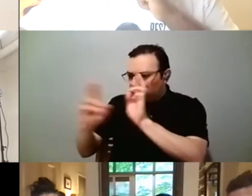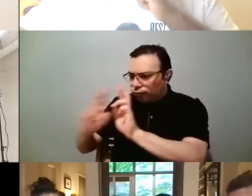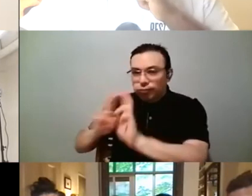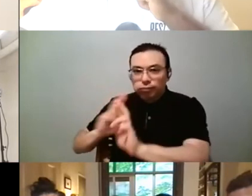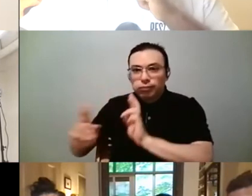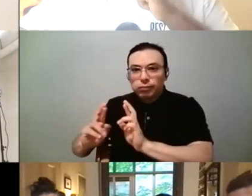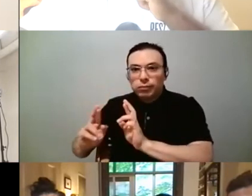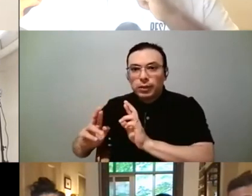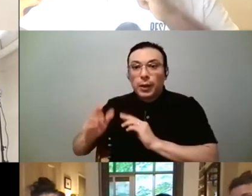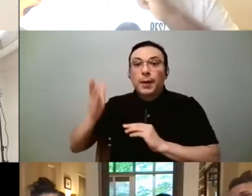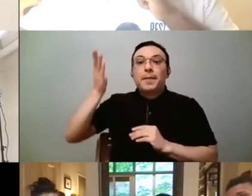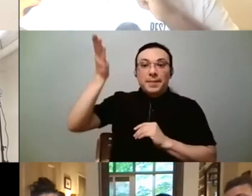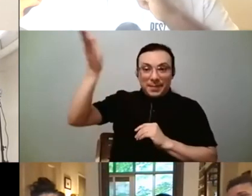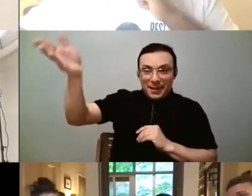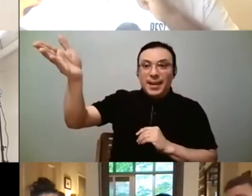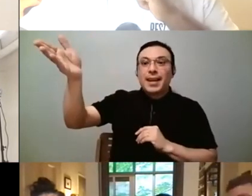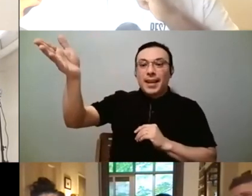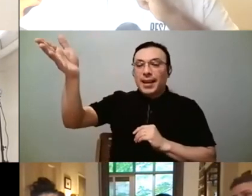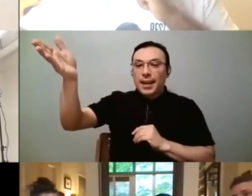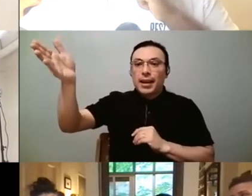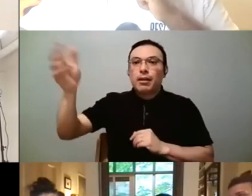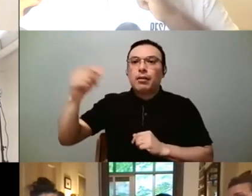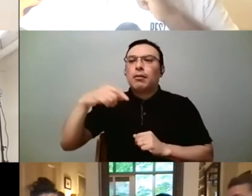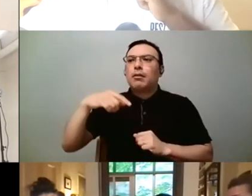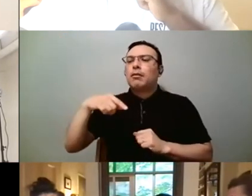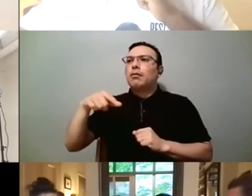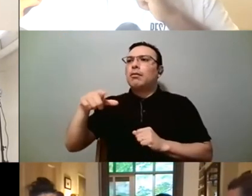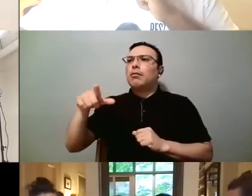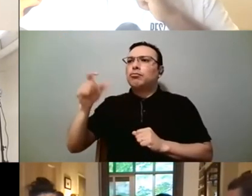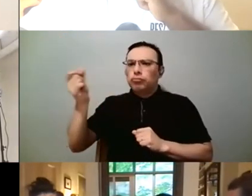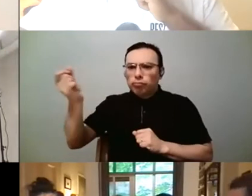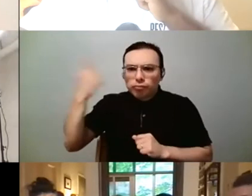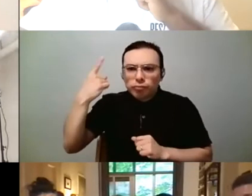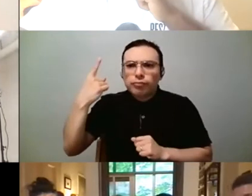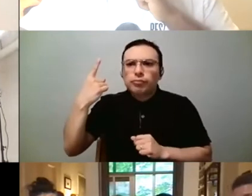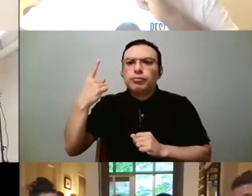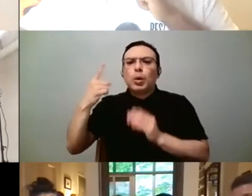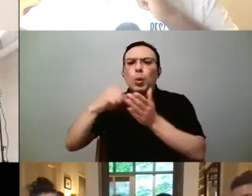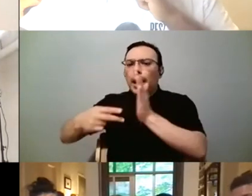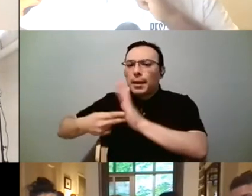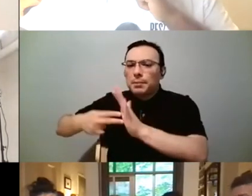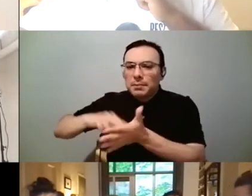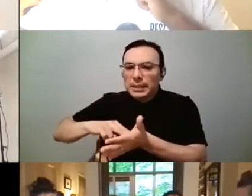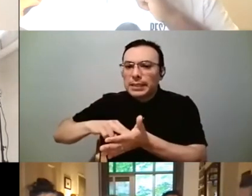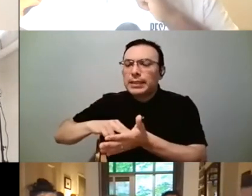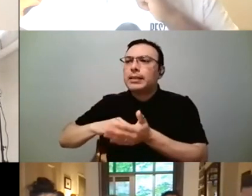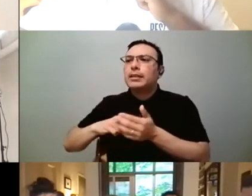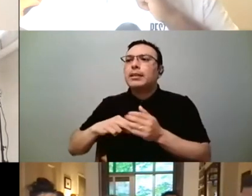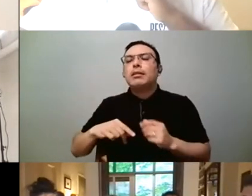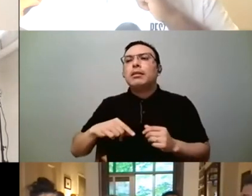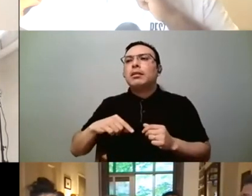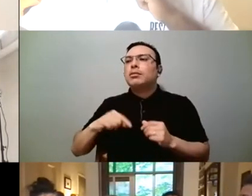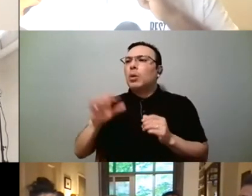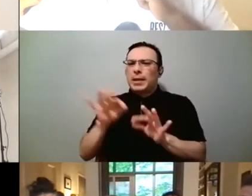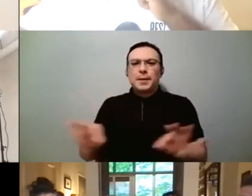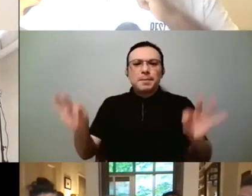mean but they do know that they had to make a decision to get there and that feels like an important um sort